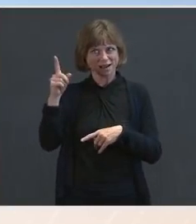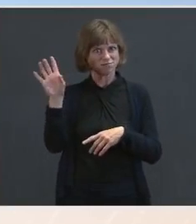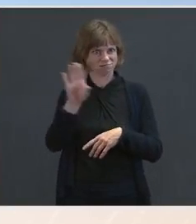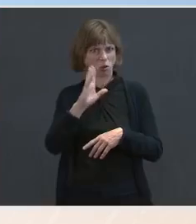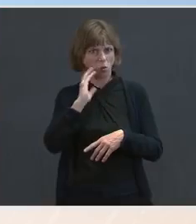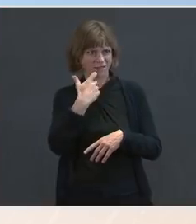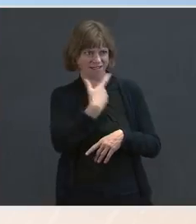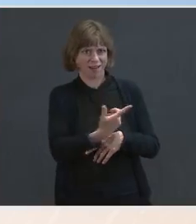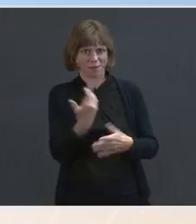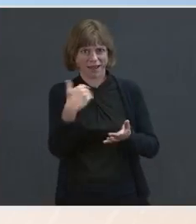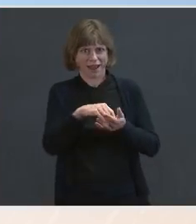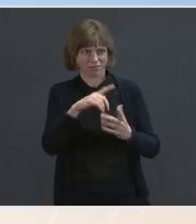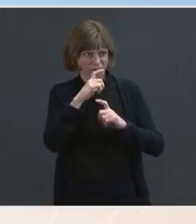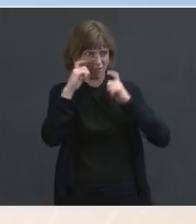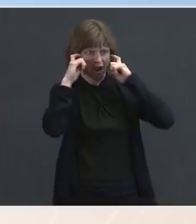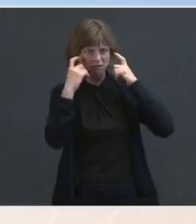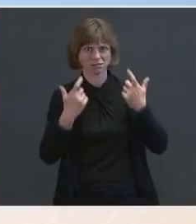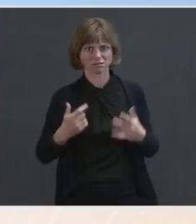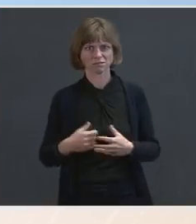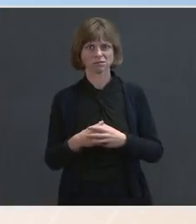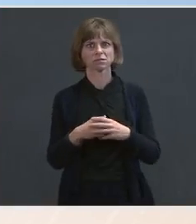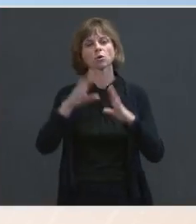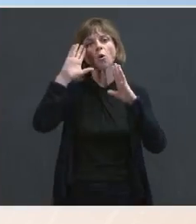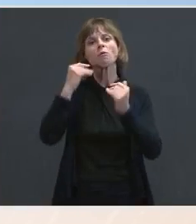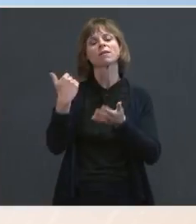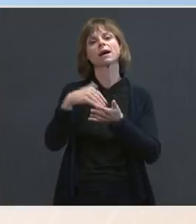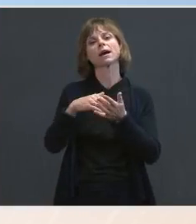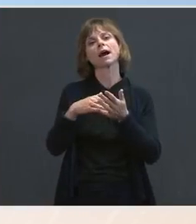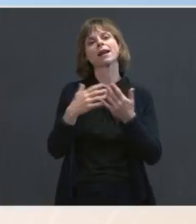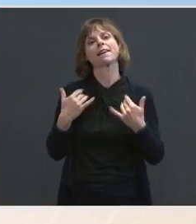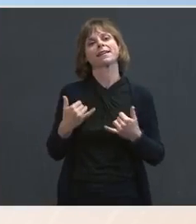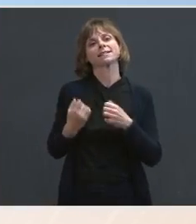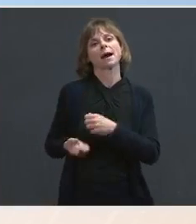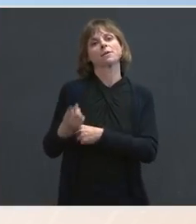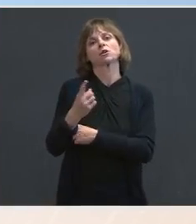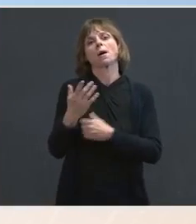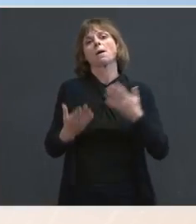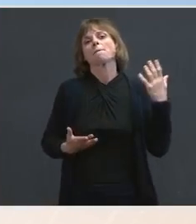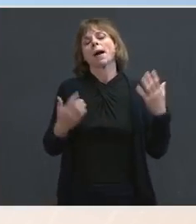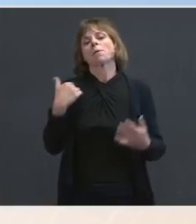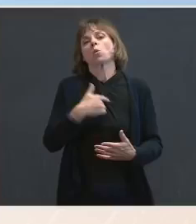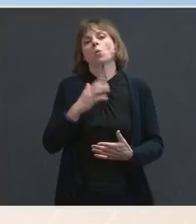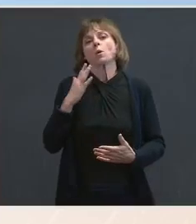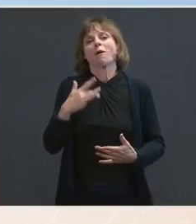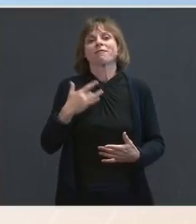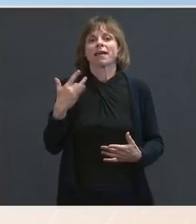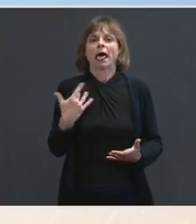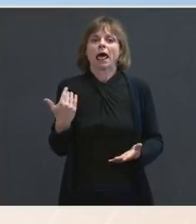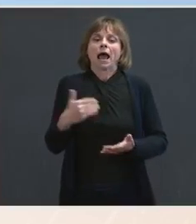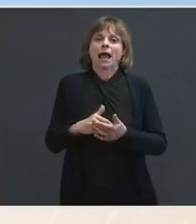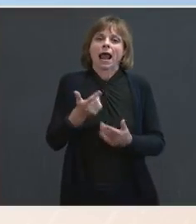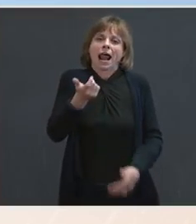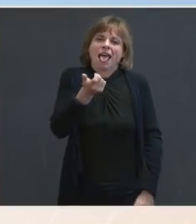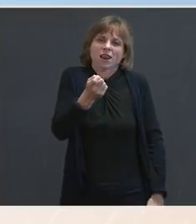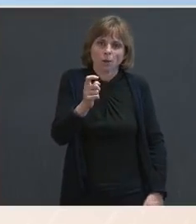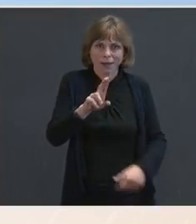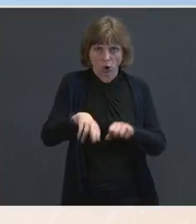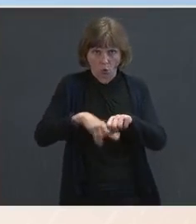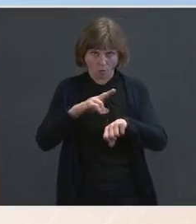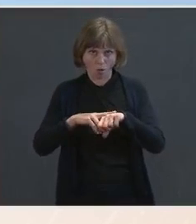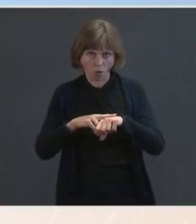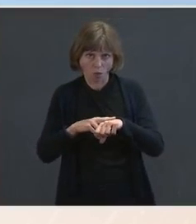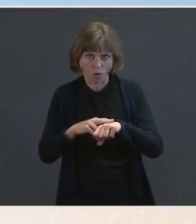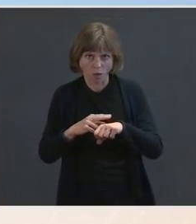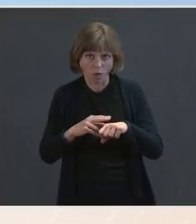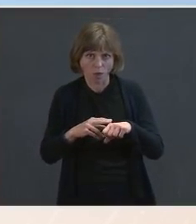that he hopes, he's hopeful that by this time next year we may be getting some semblance of normalcy again. Is there a concern